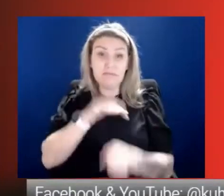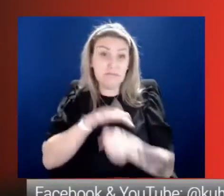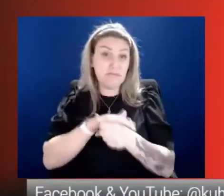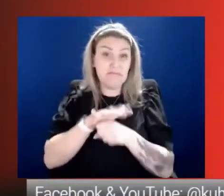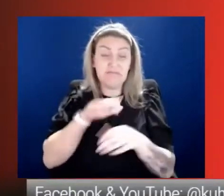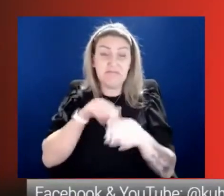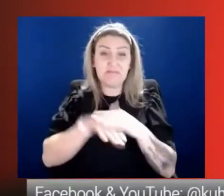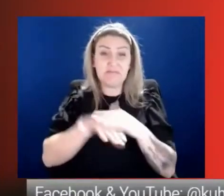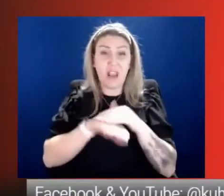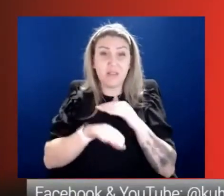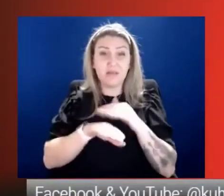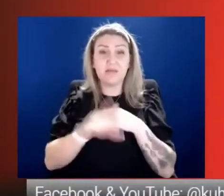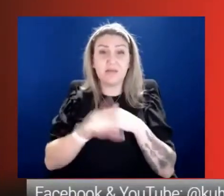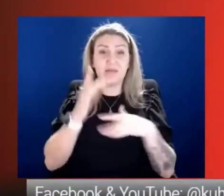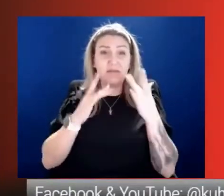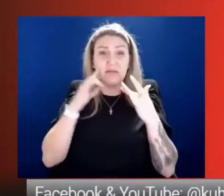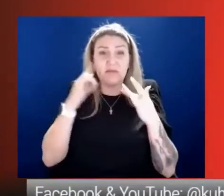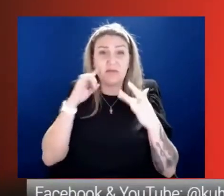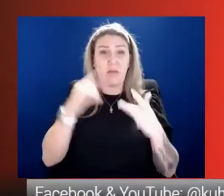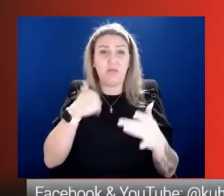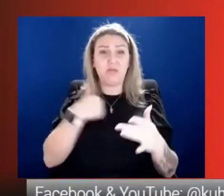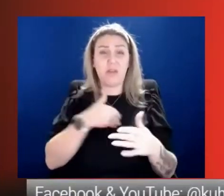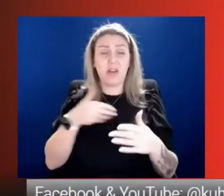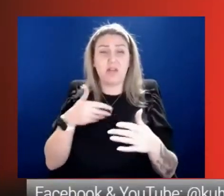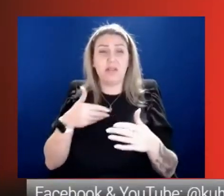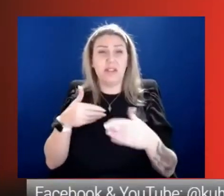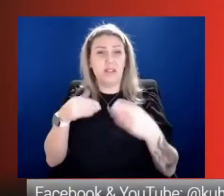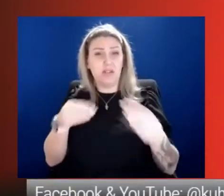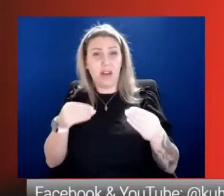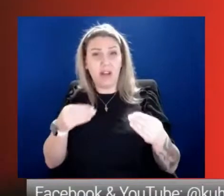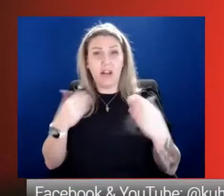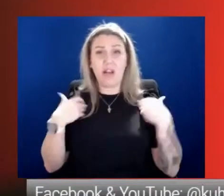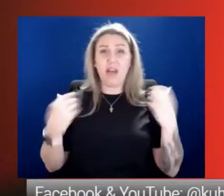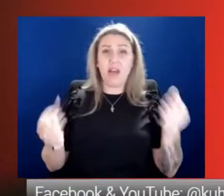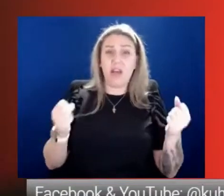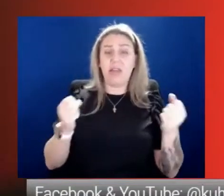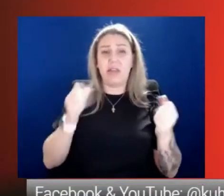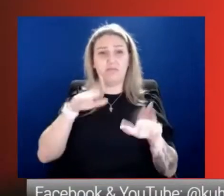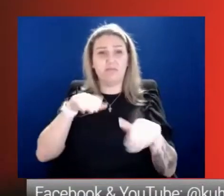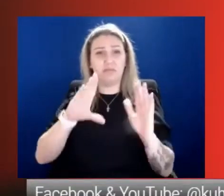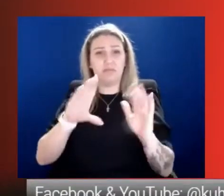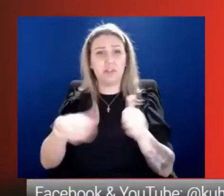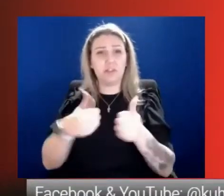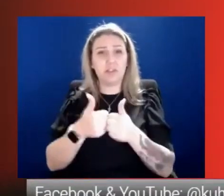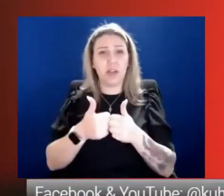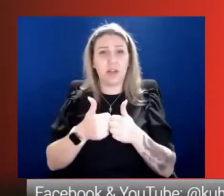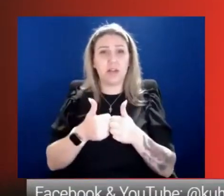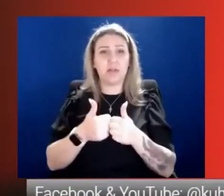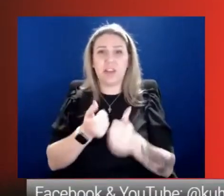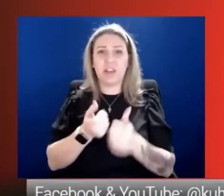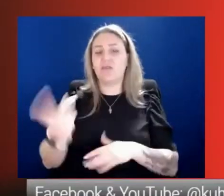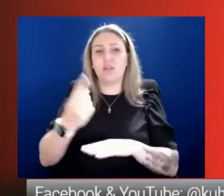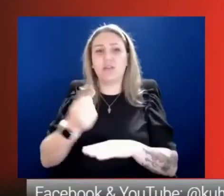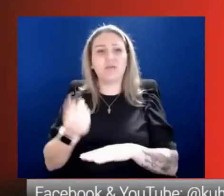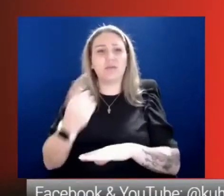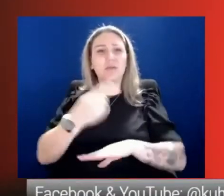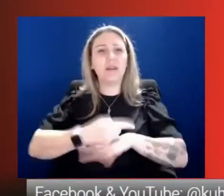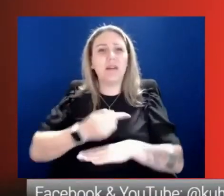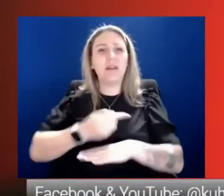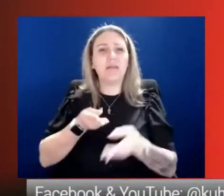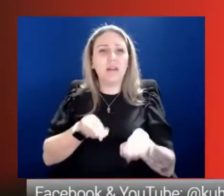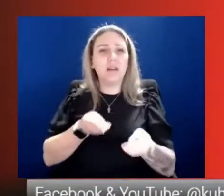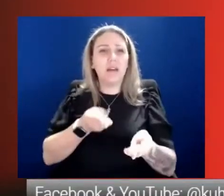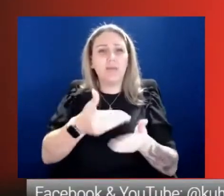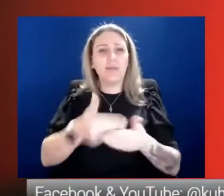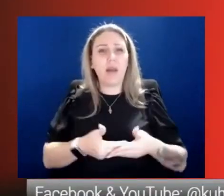breastfeeding help when you face the typical challenges that come with those first days of feeding your baby. So all